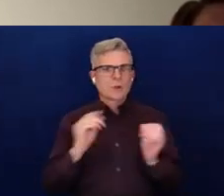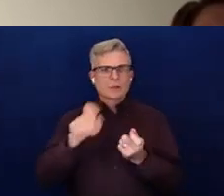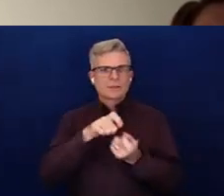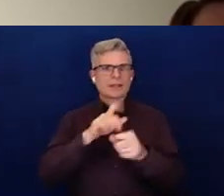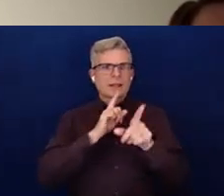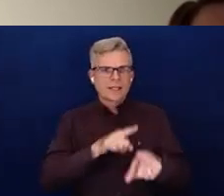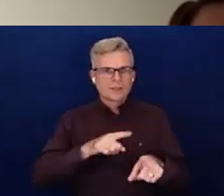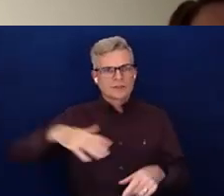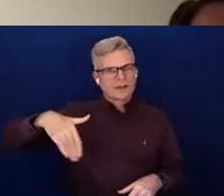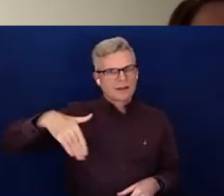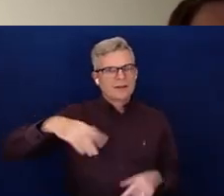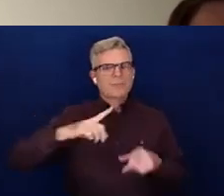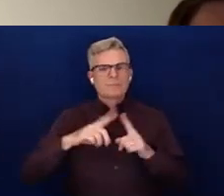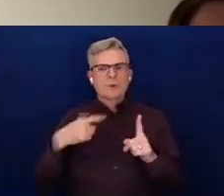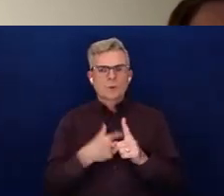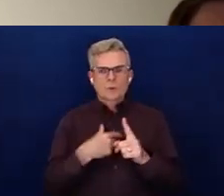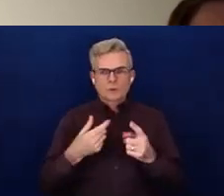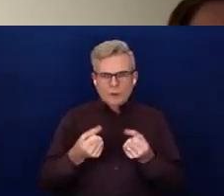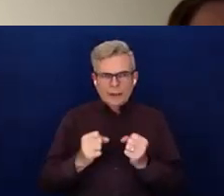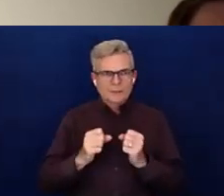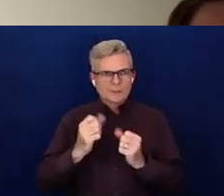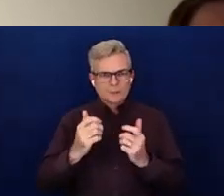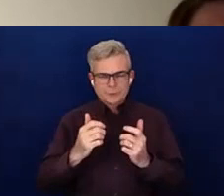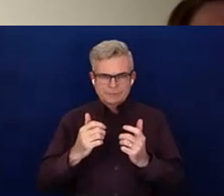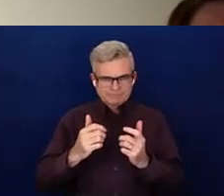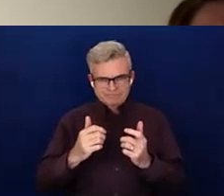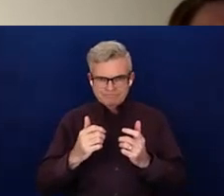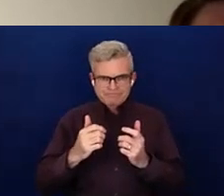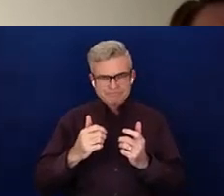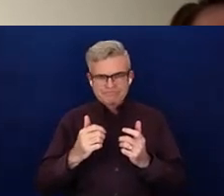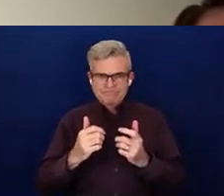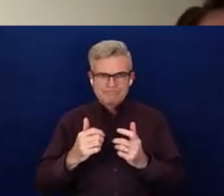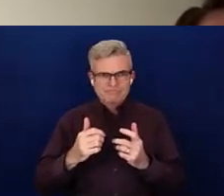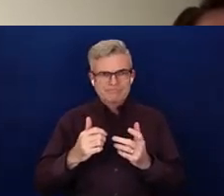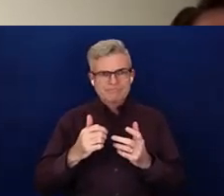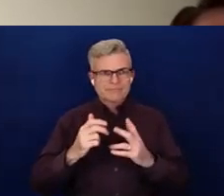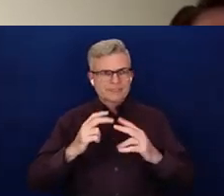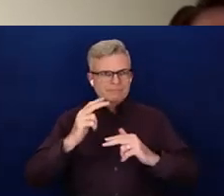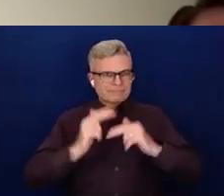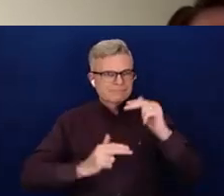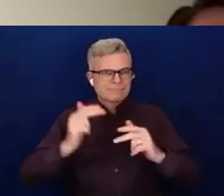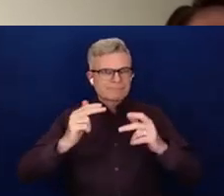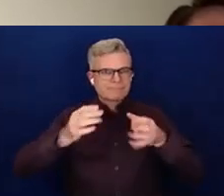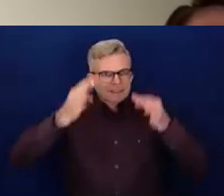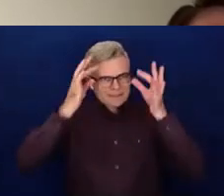materials together to help inform decision-making at the county health departments and across the state.